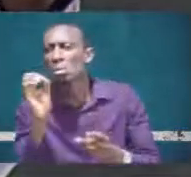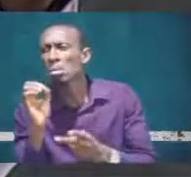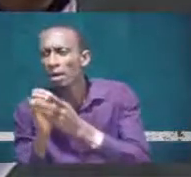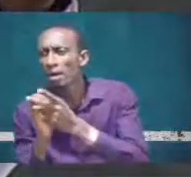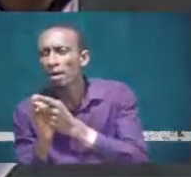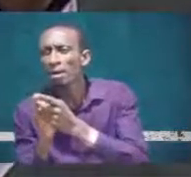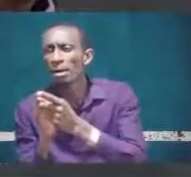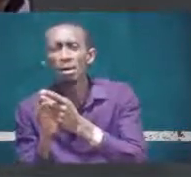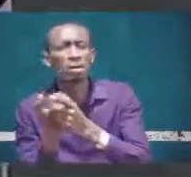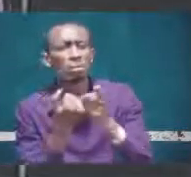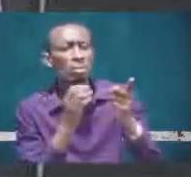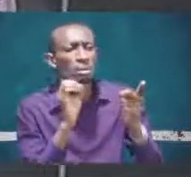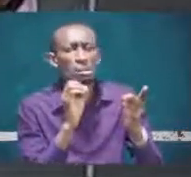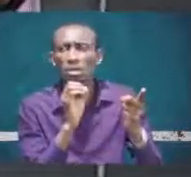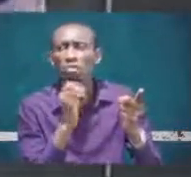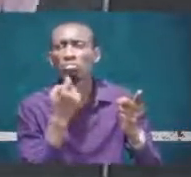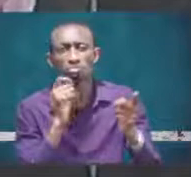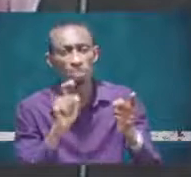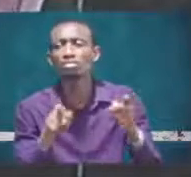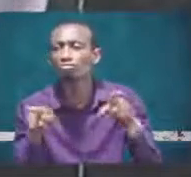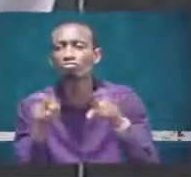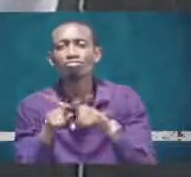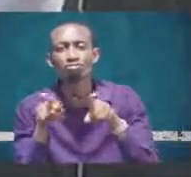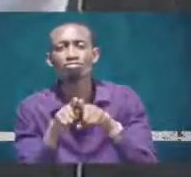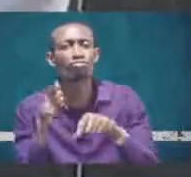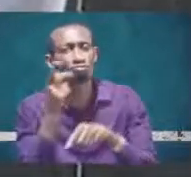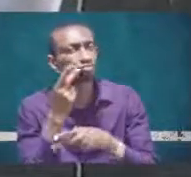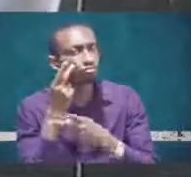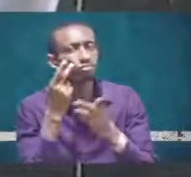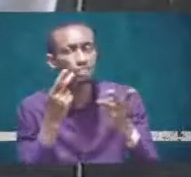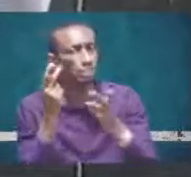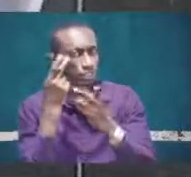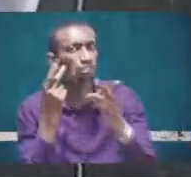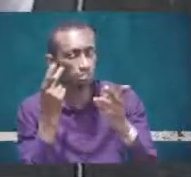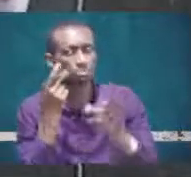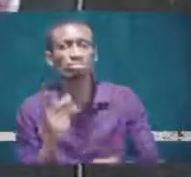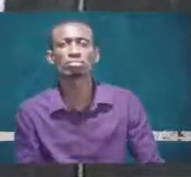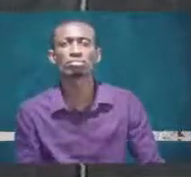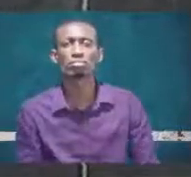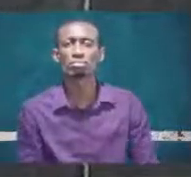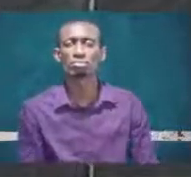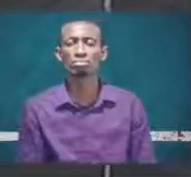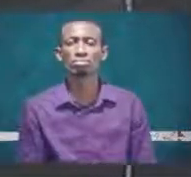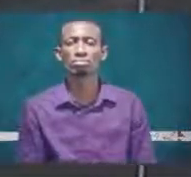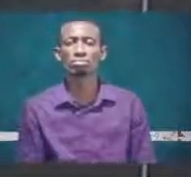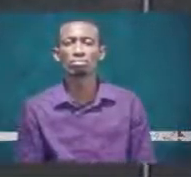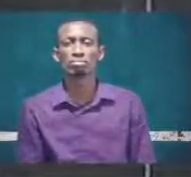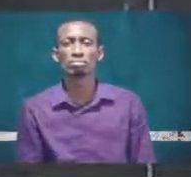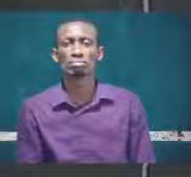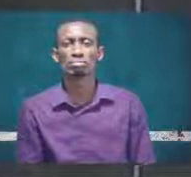same as another 500 note. Now, good money should be homogeneous.